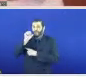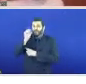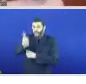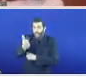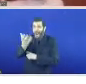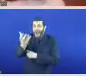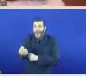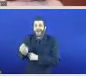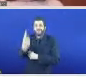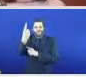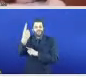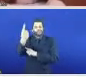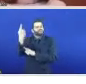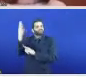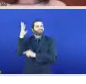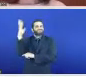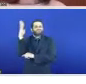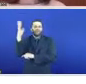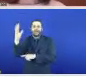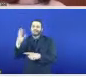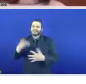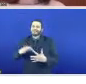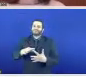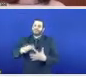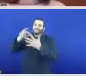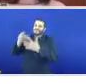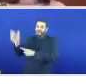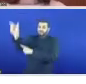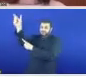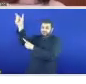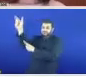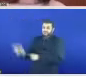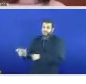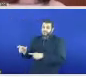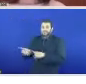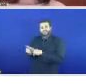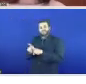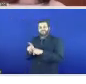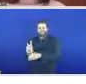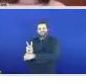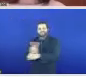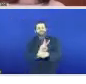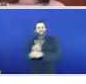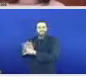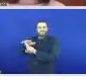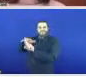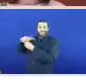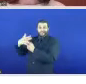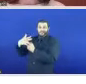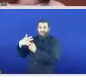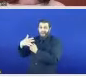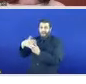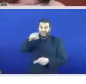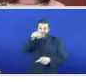hope everyone interested in this question will find that in the program. And they have a series of proposals, in fact,